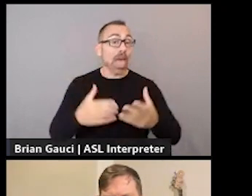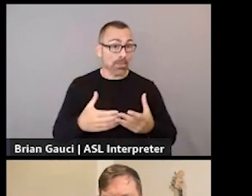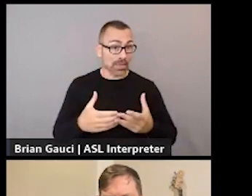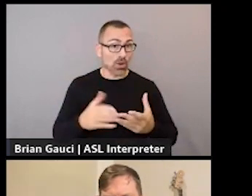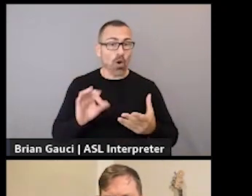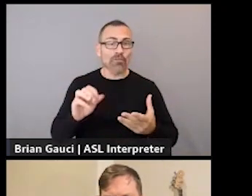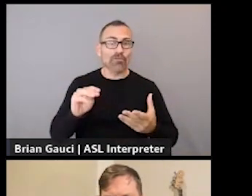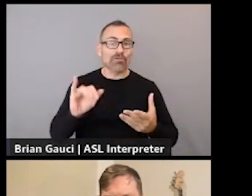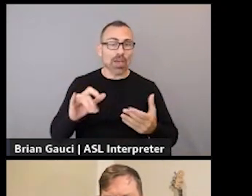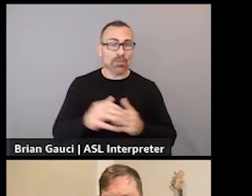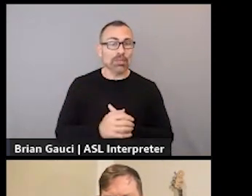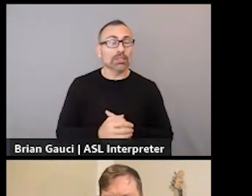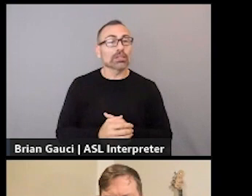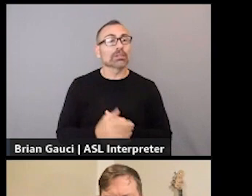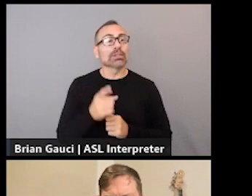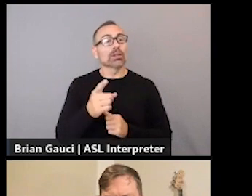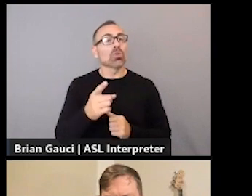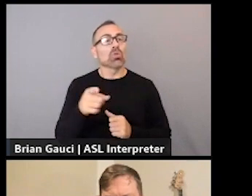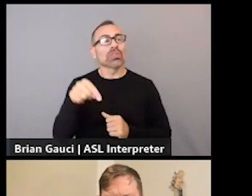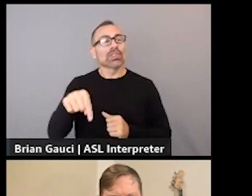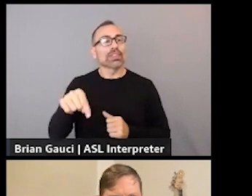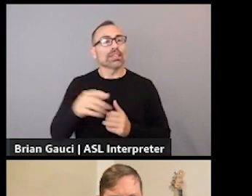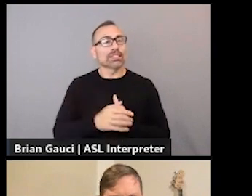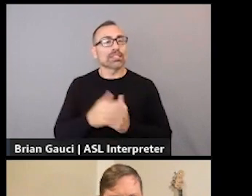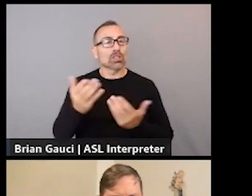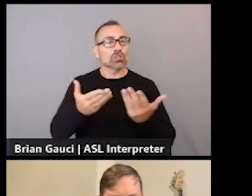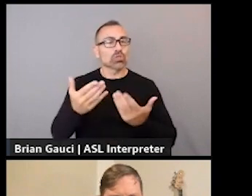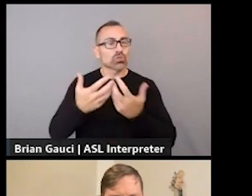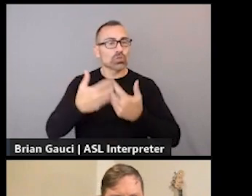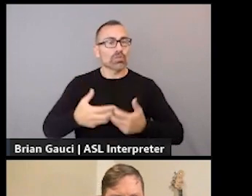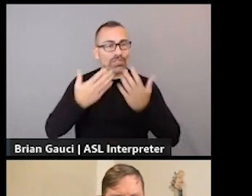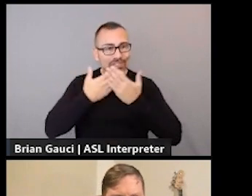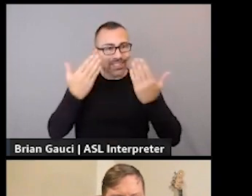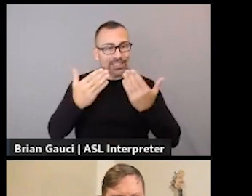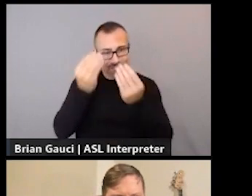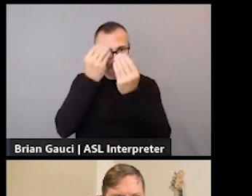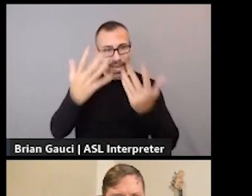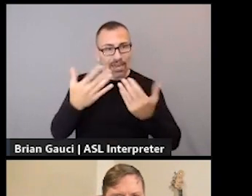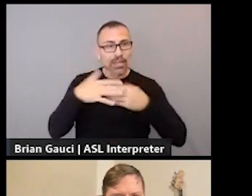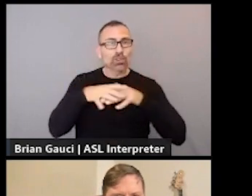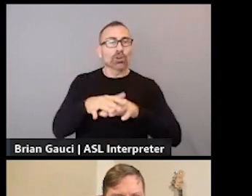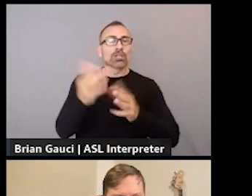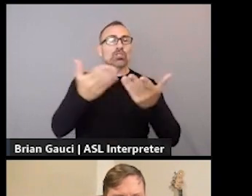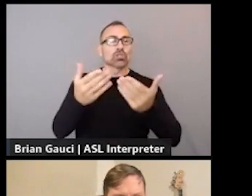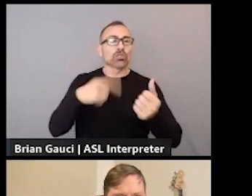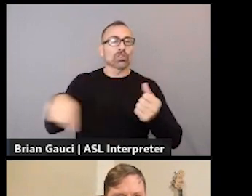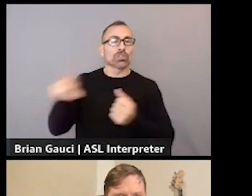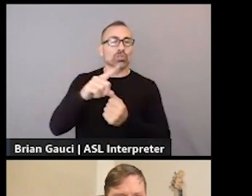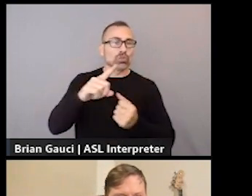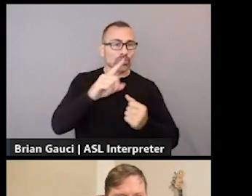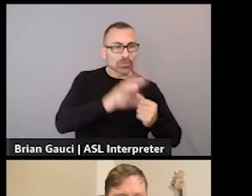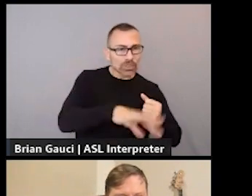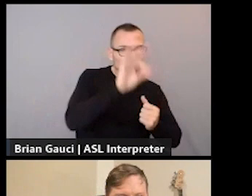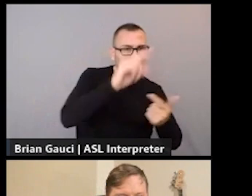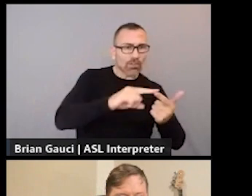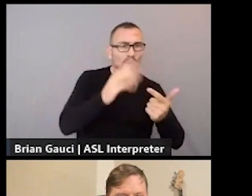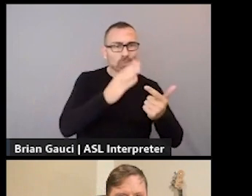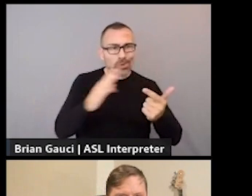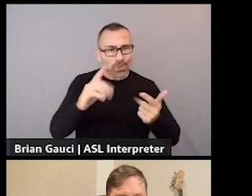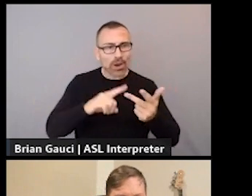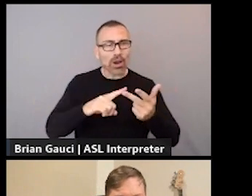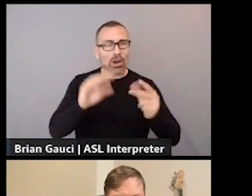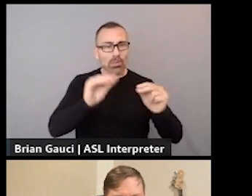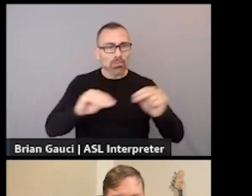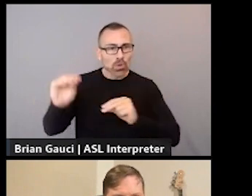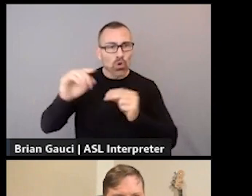those of you who don't know, it's a serverless data integration service to discover, prepare, move, and integrate data. So a lot of you have probably